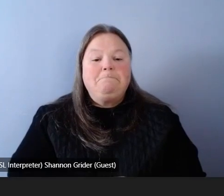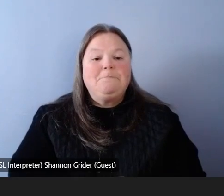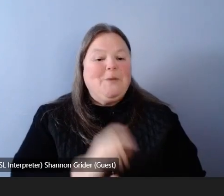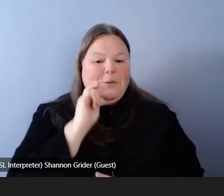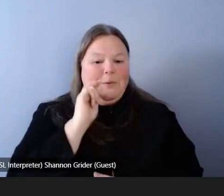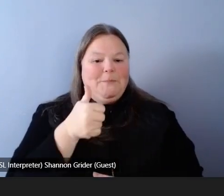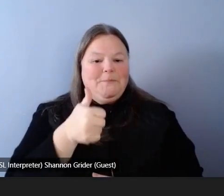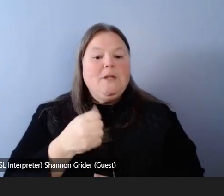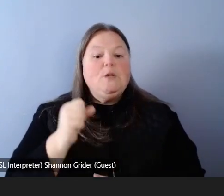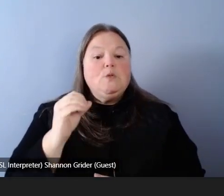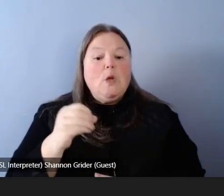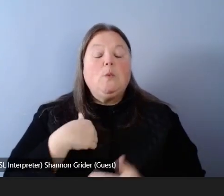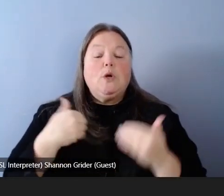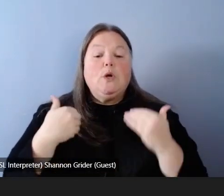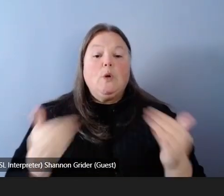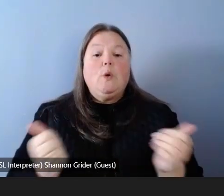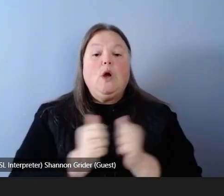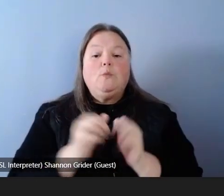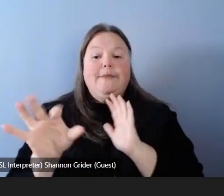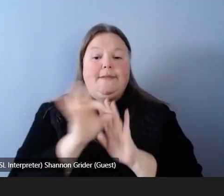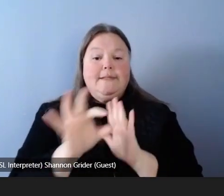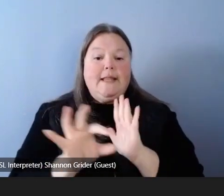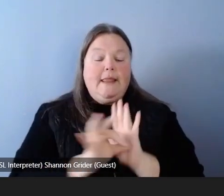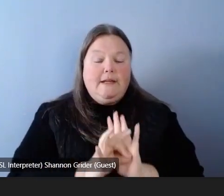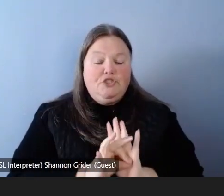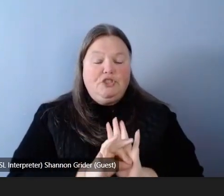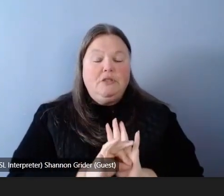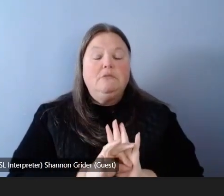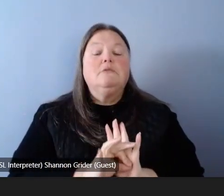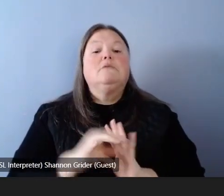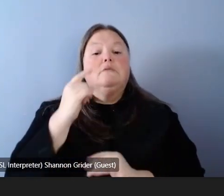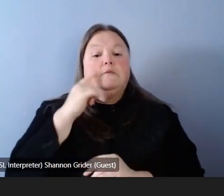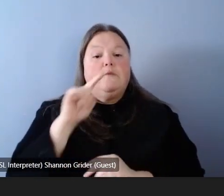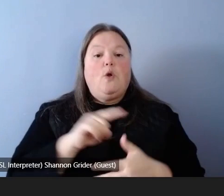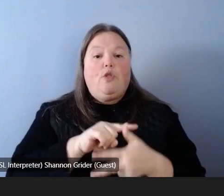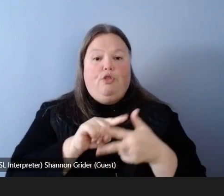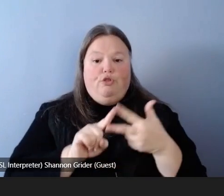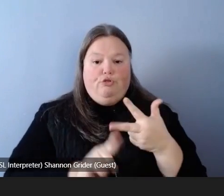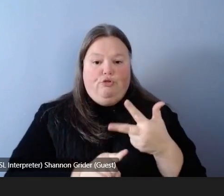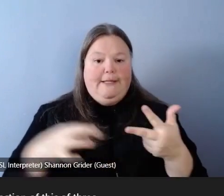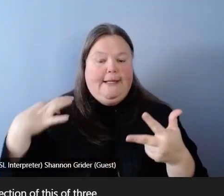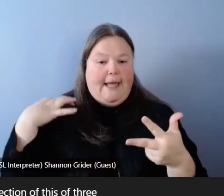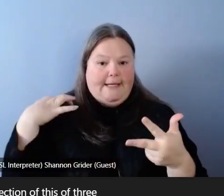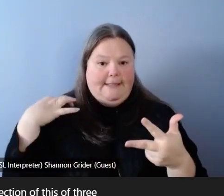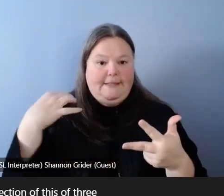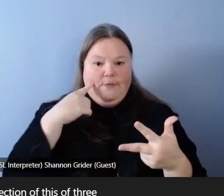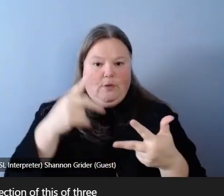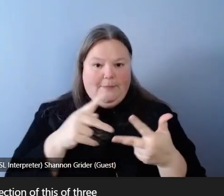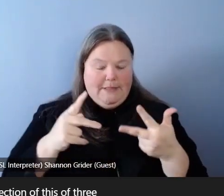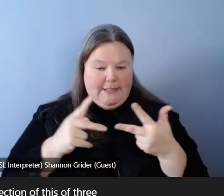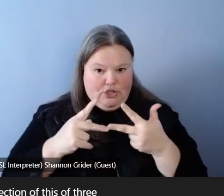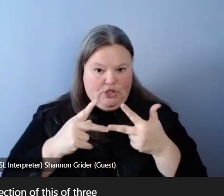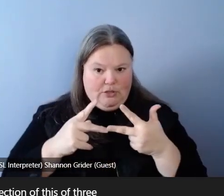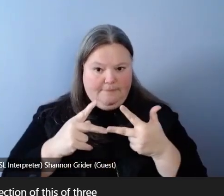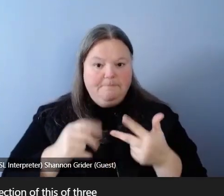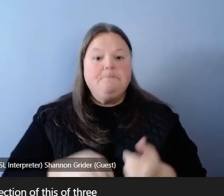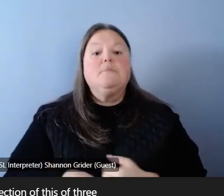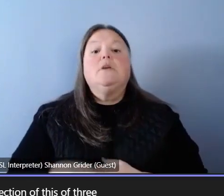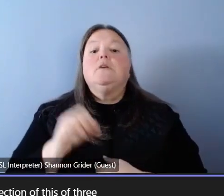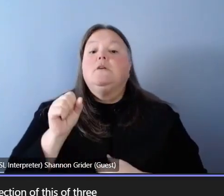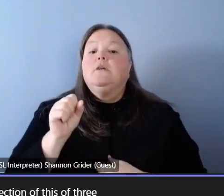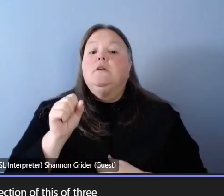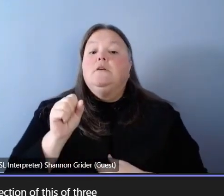Cool. So we're going to go on to the selection of the 3 candidates for the position. So just